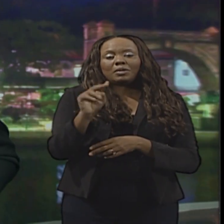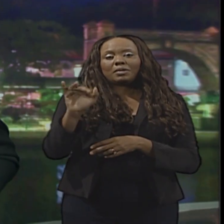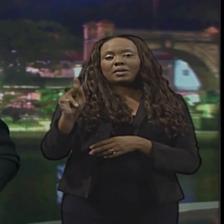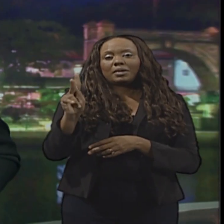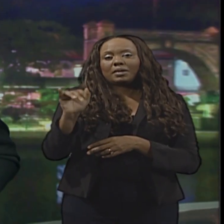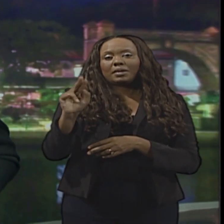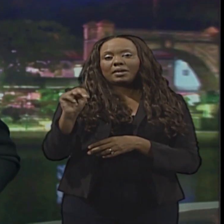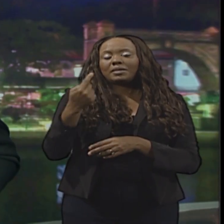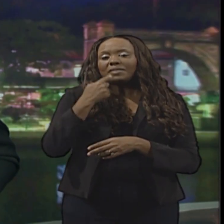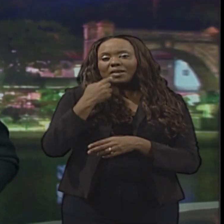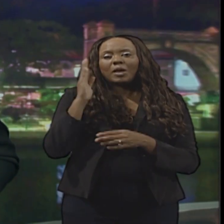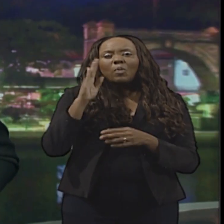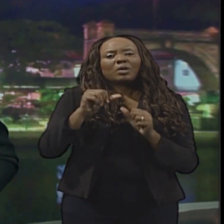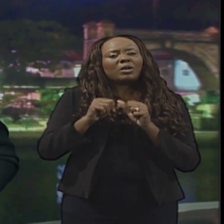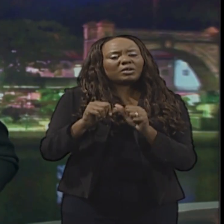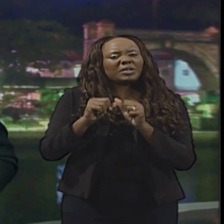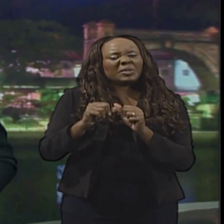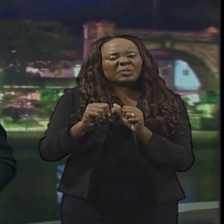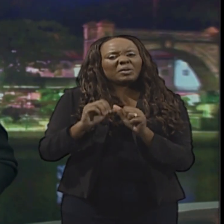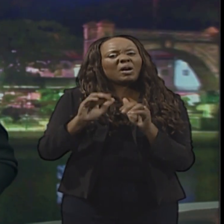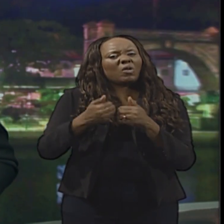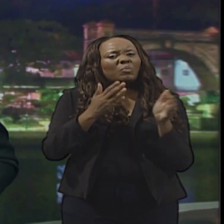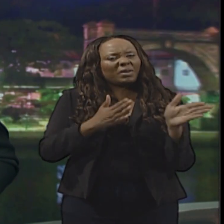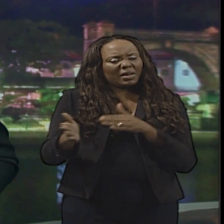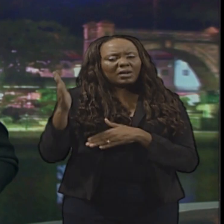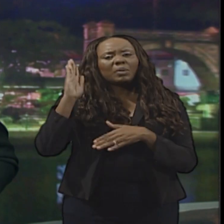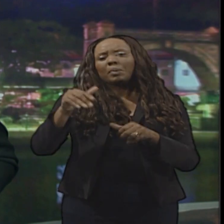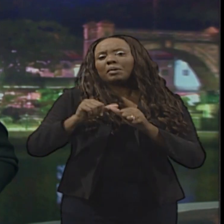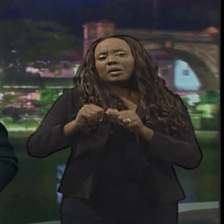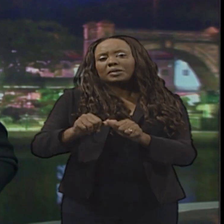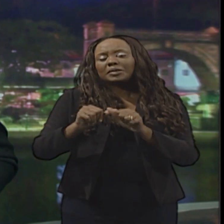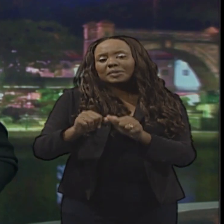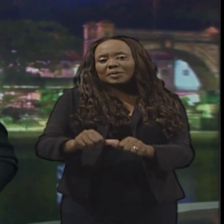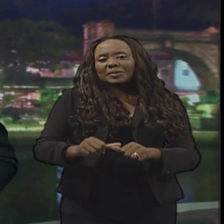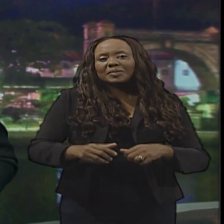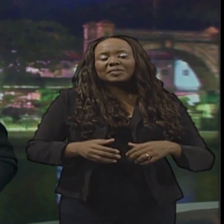King, said the season will continue as has been planned.